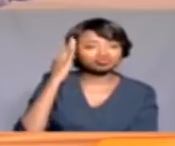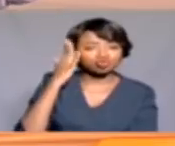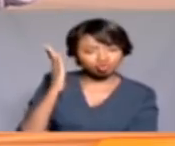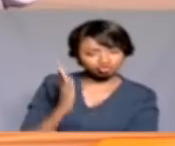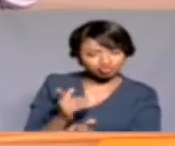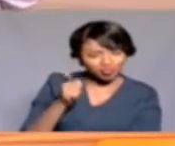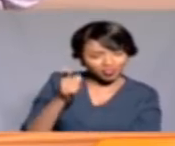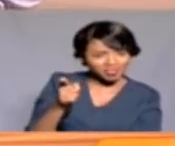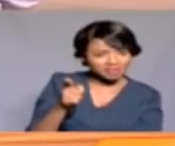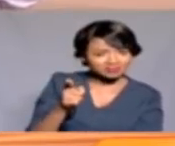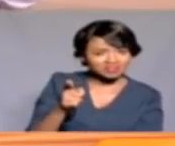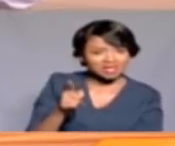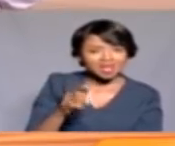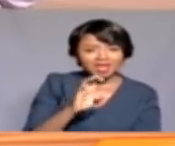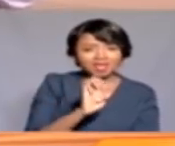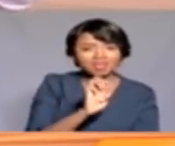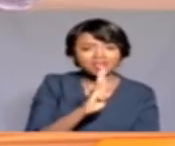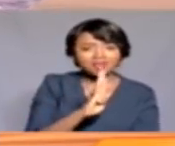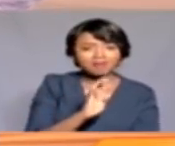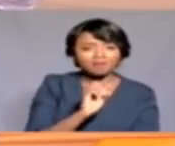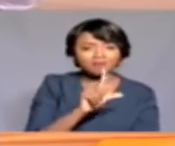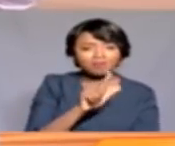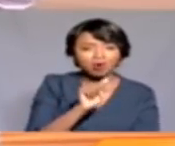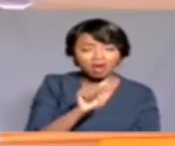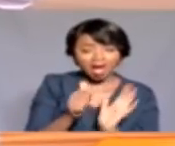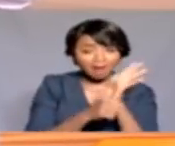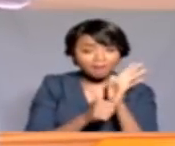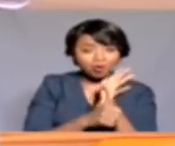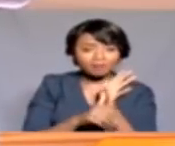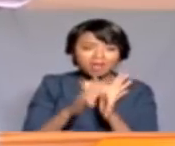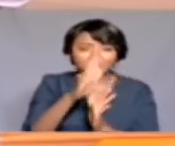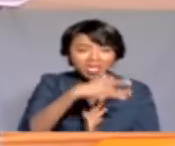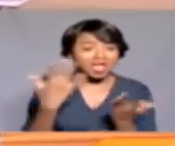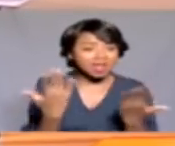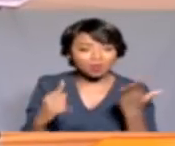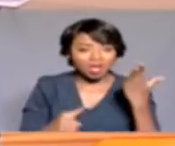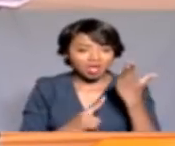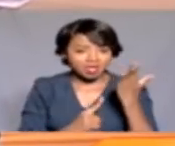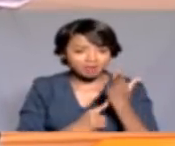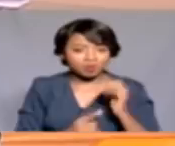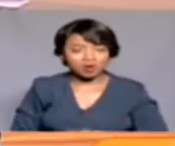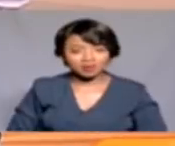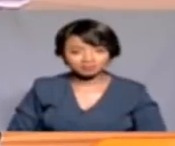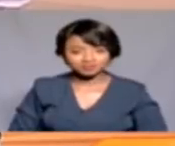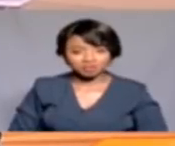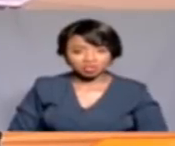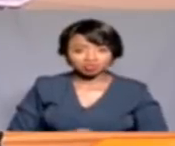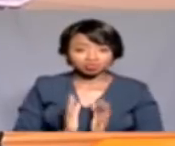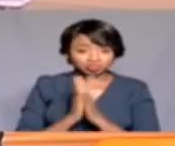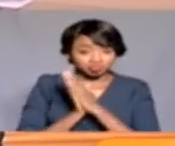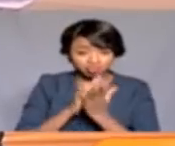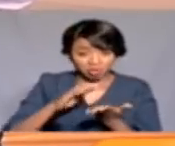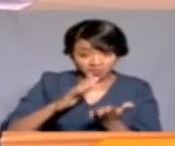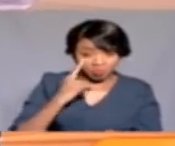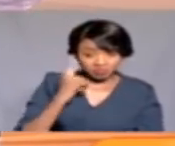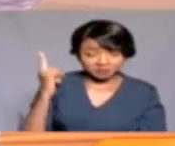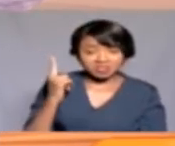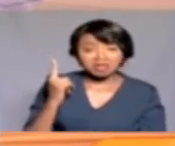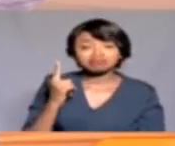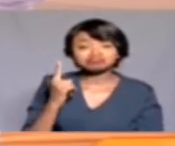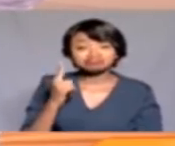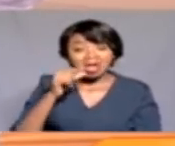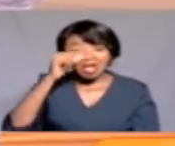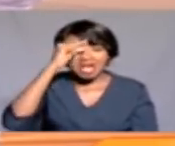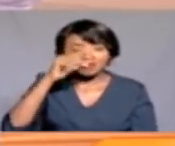non-fatal bombali Ebola virus strain in parts of Taita Taveta County. That's right. And as Francis Mtalaki reports, the government has pumped, get